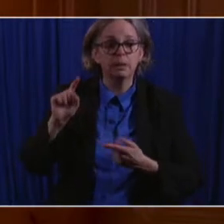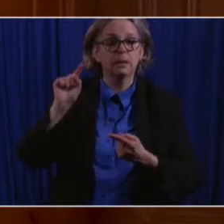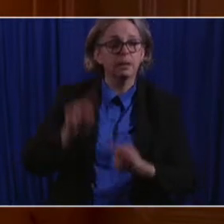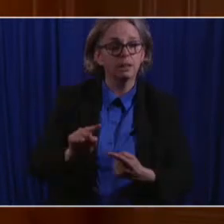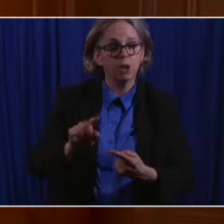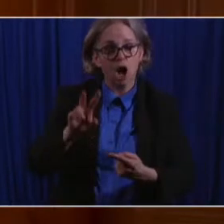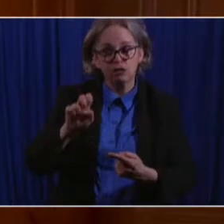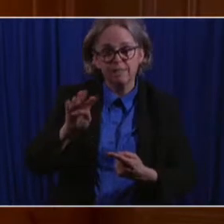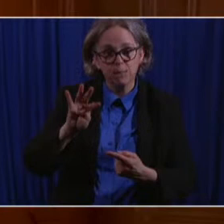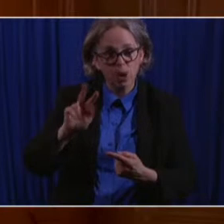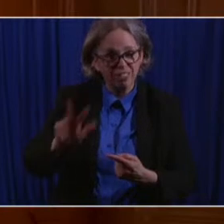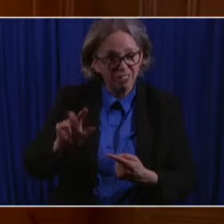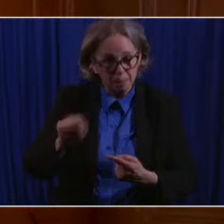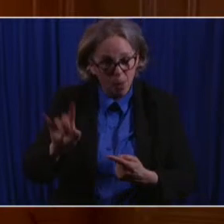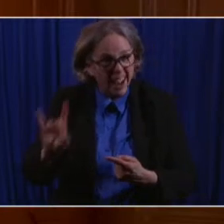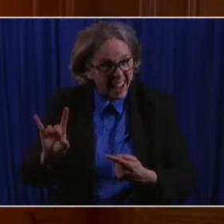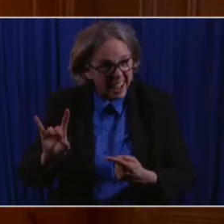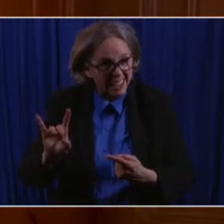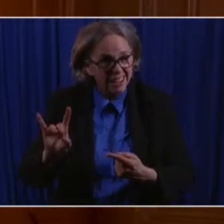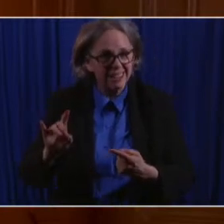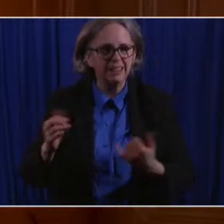143.8. Today, we're at